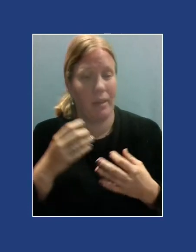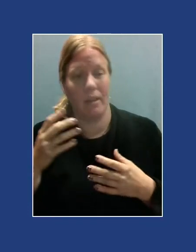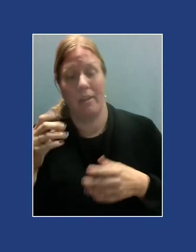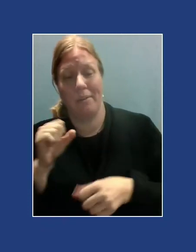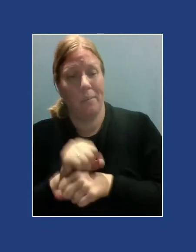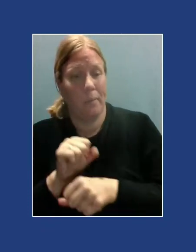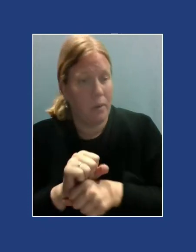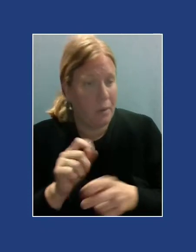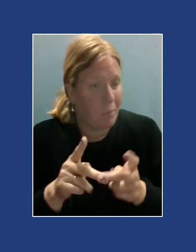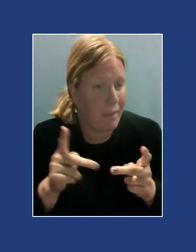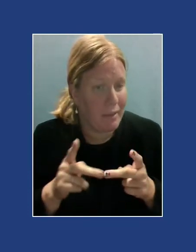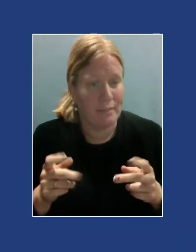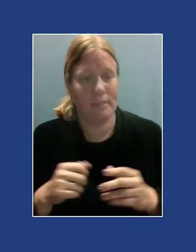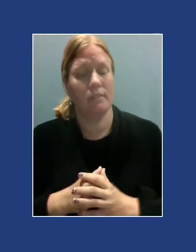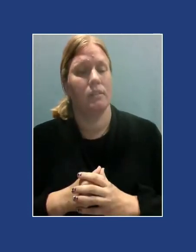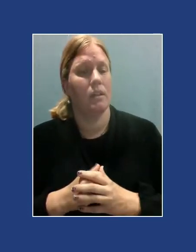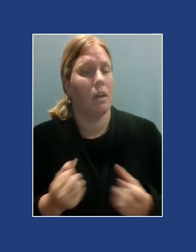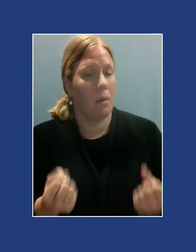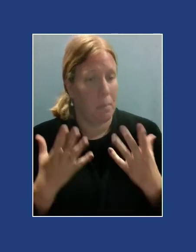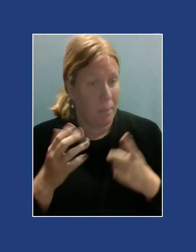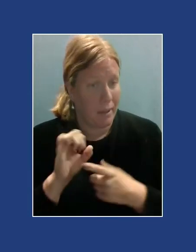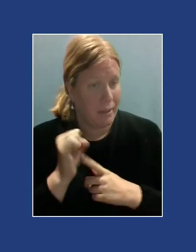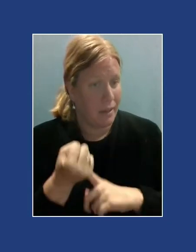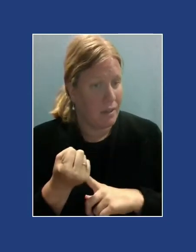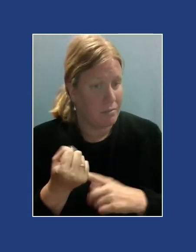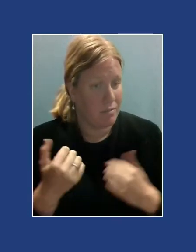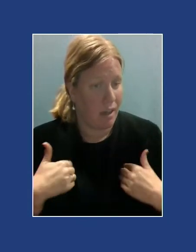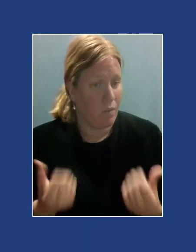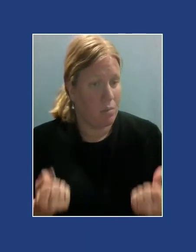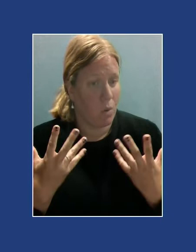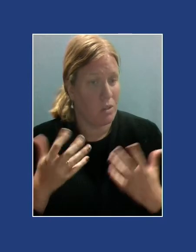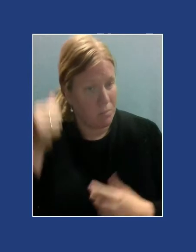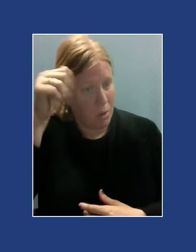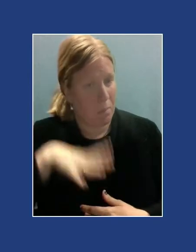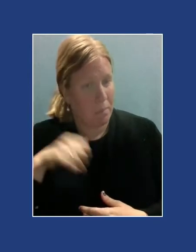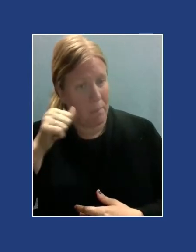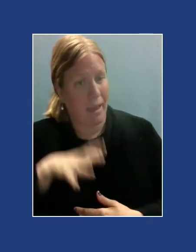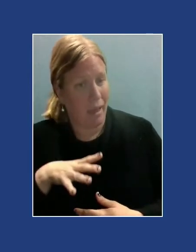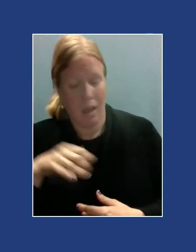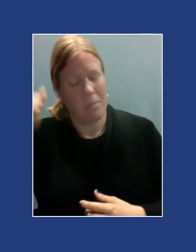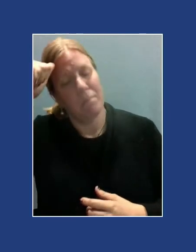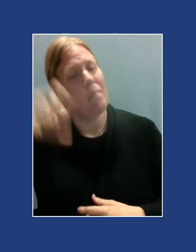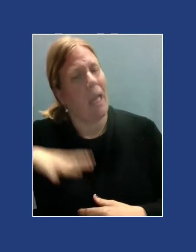workplace. And in many cases, having multiple male partners in the study